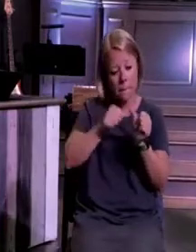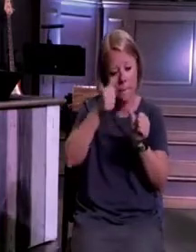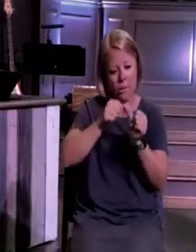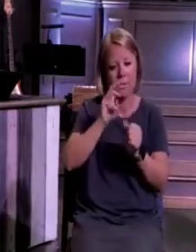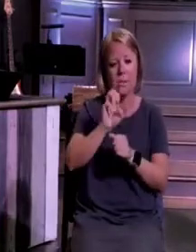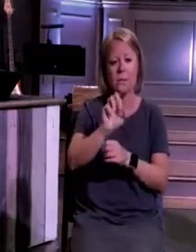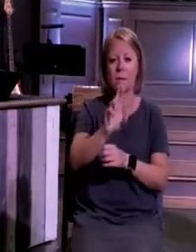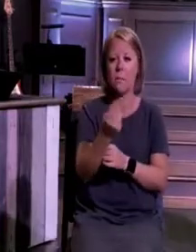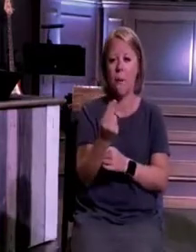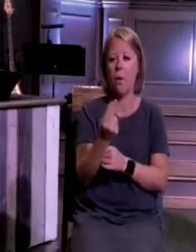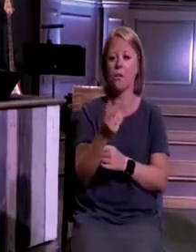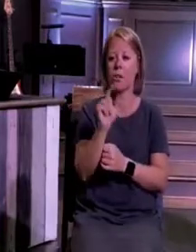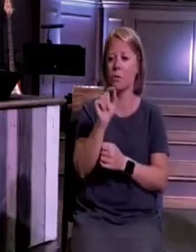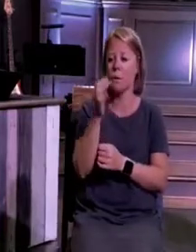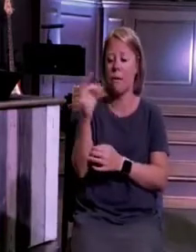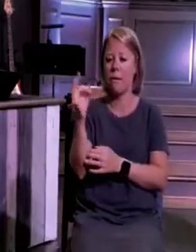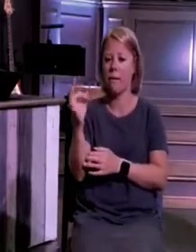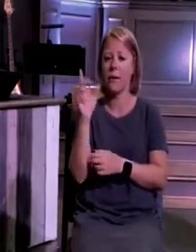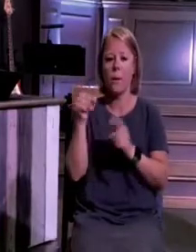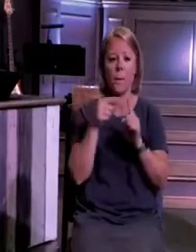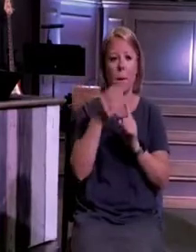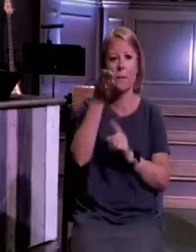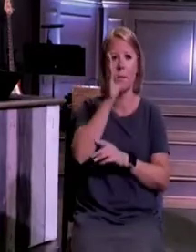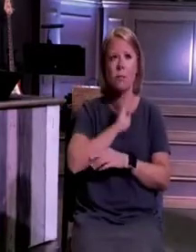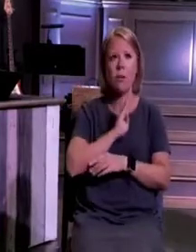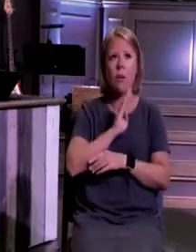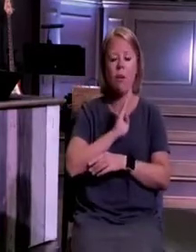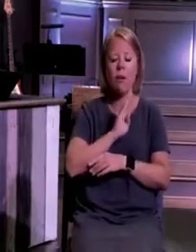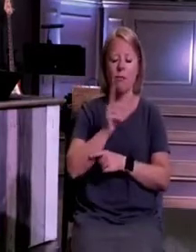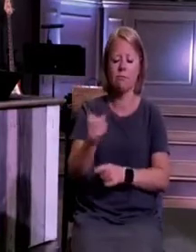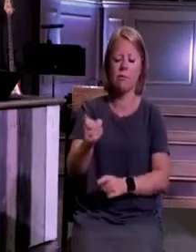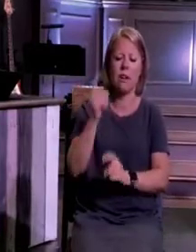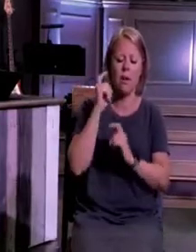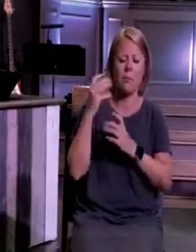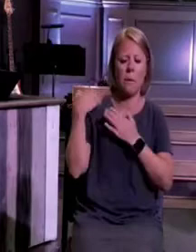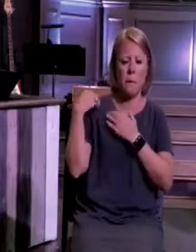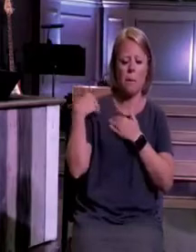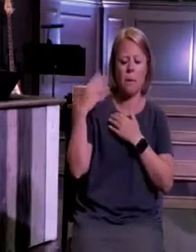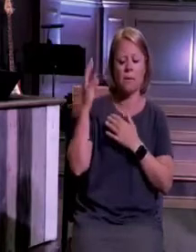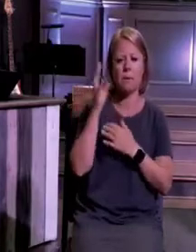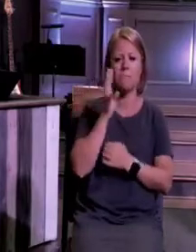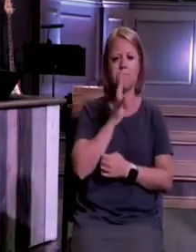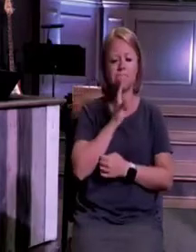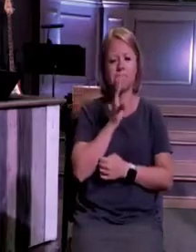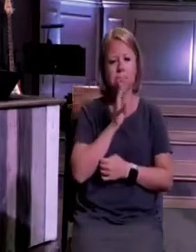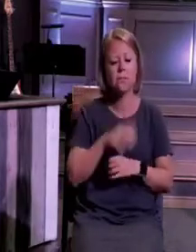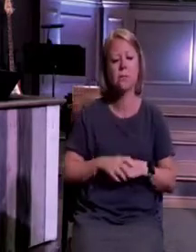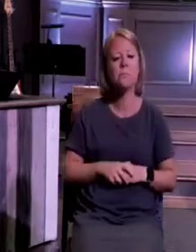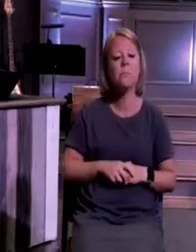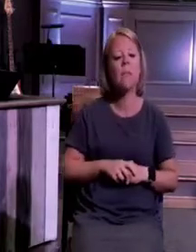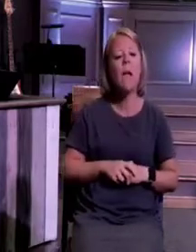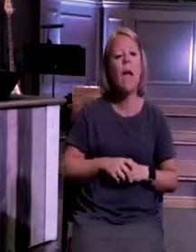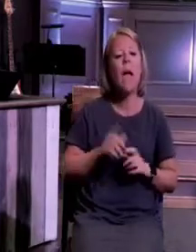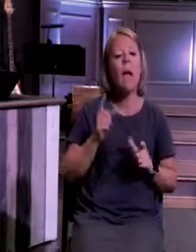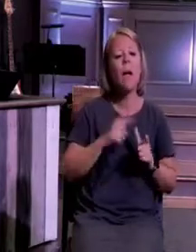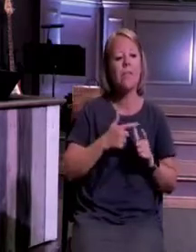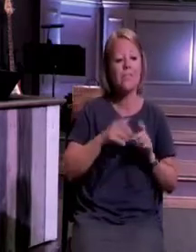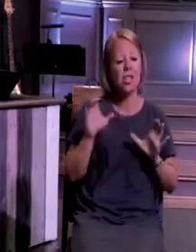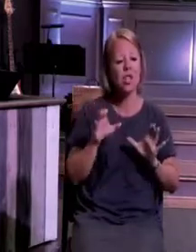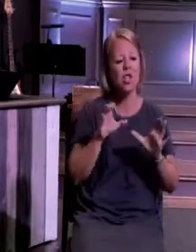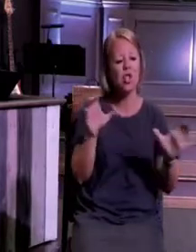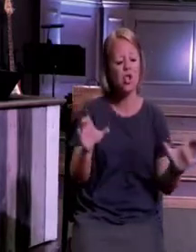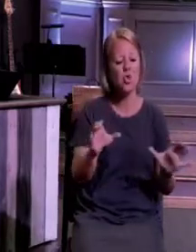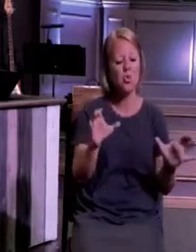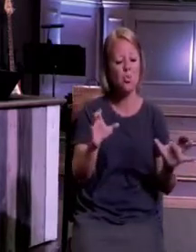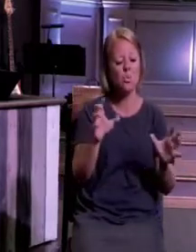of 2019 when God laid this upon my heart to speak this. And then he said, do the crusade. And he told